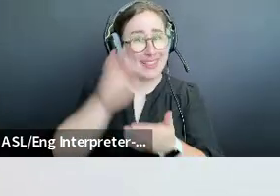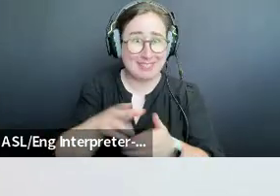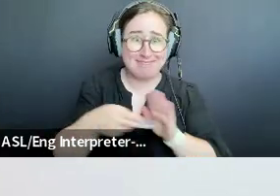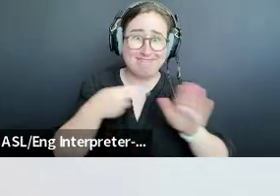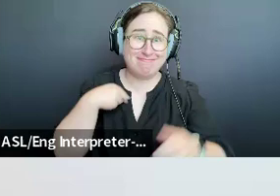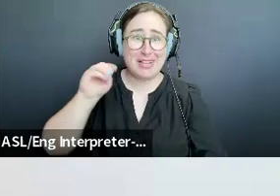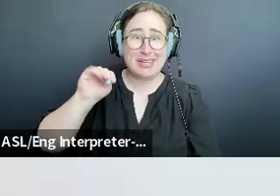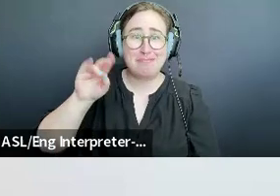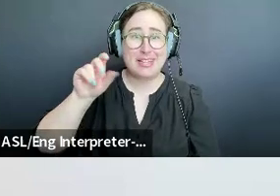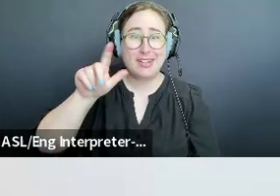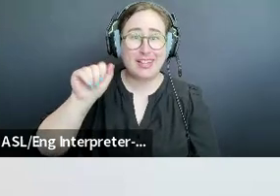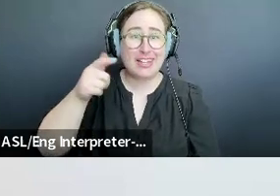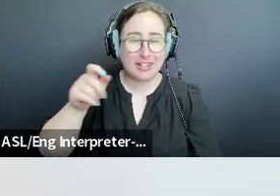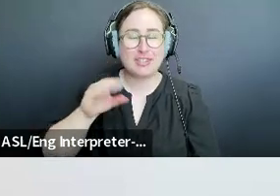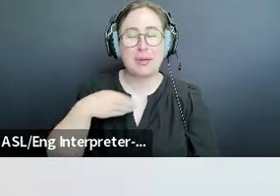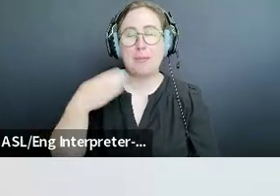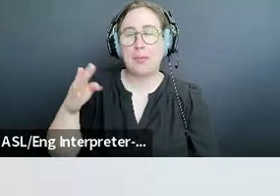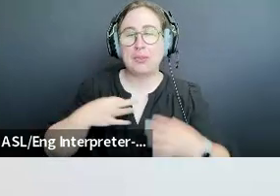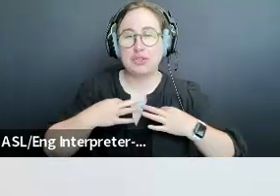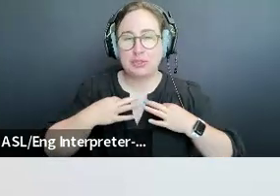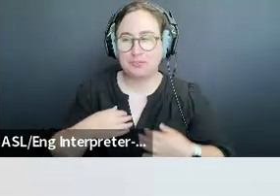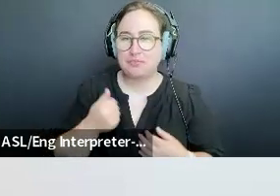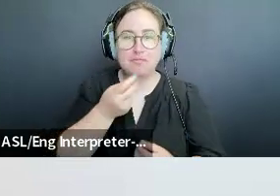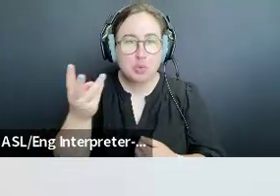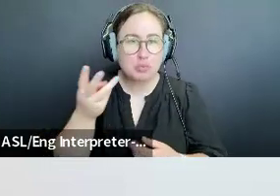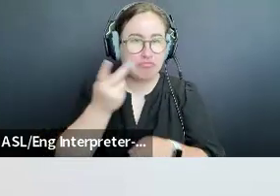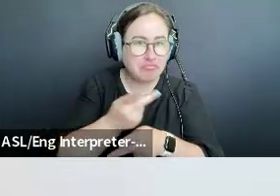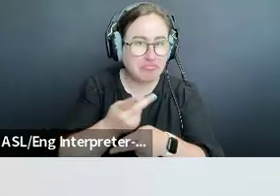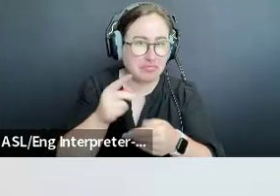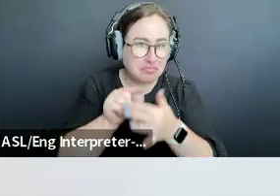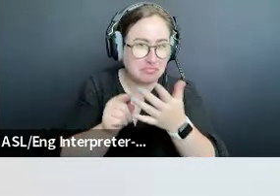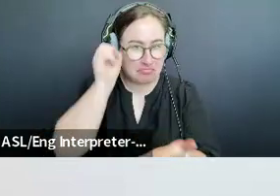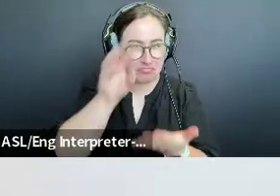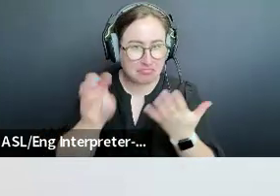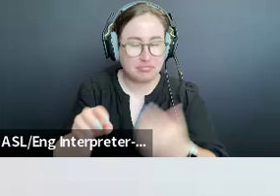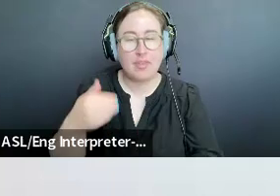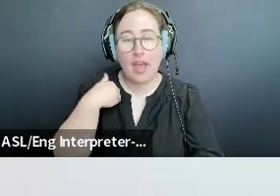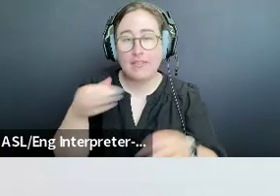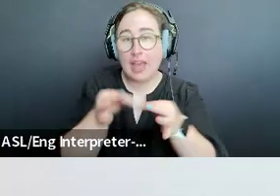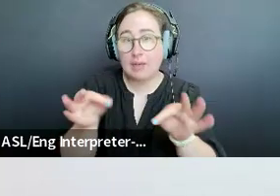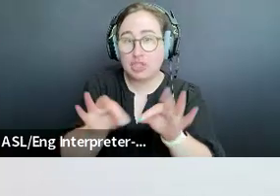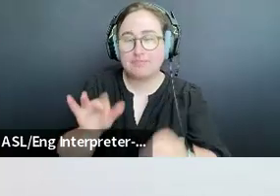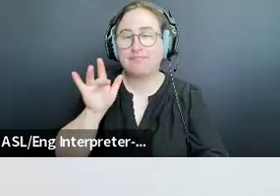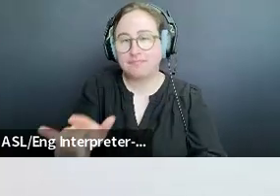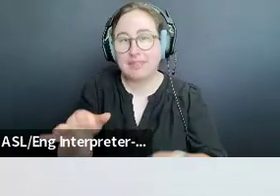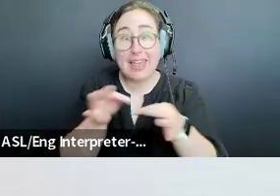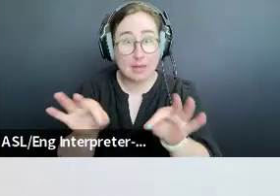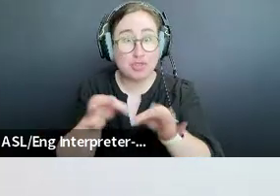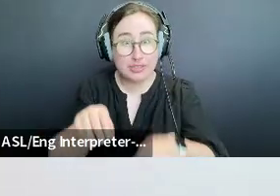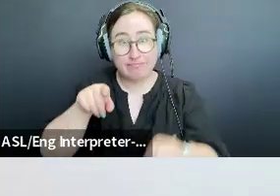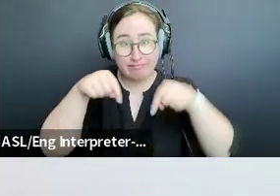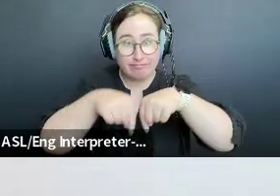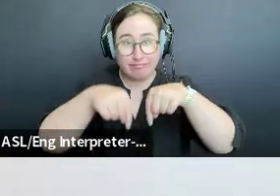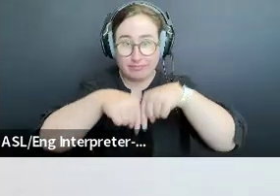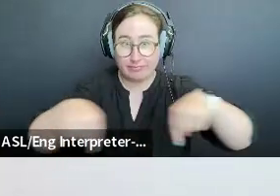and I'm wearing a blue shirt. A few housekeeping items. We have captions available by clicking the captions button on the